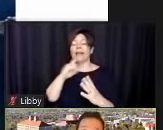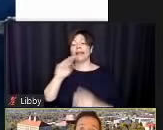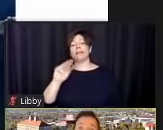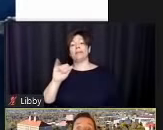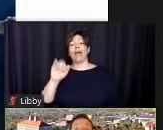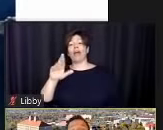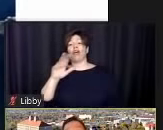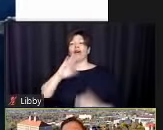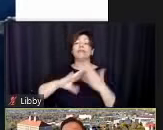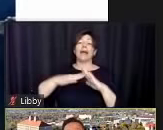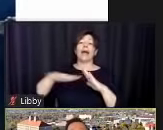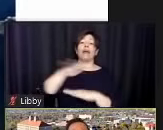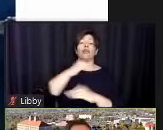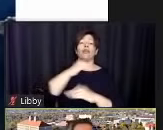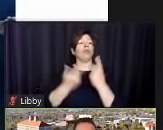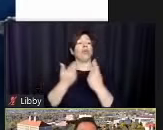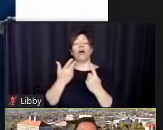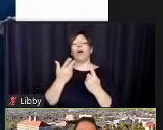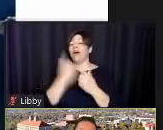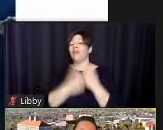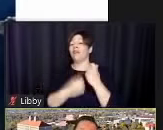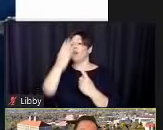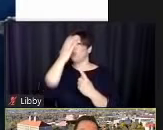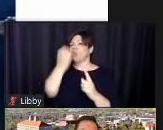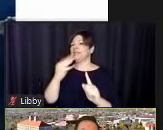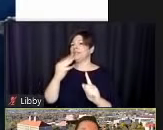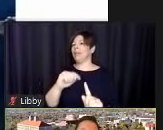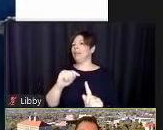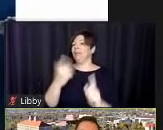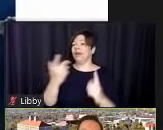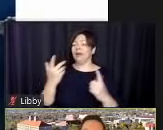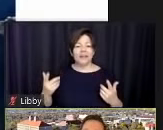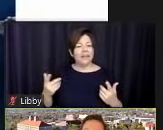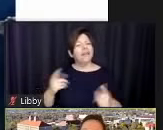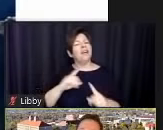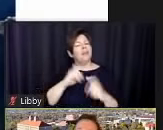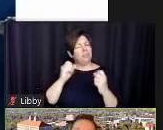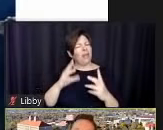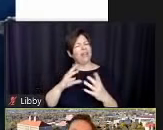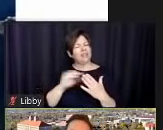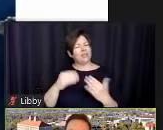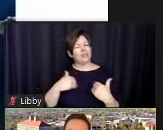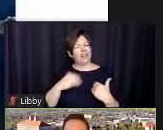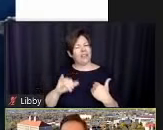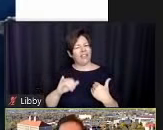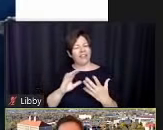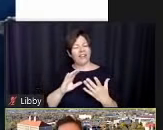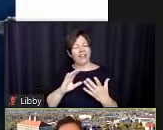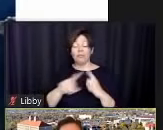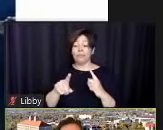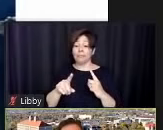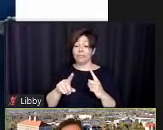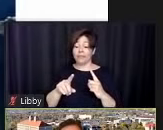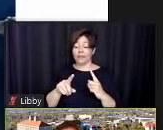town. Everyone knows him. We have many students like that. But see, online, digital,